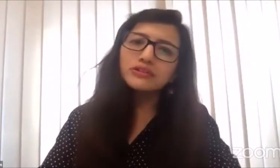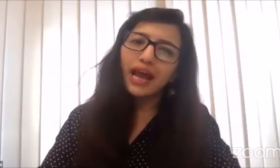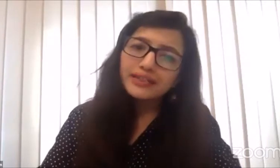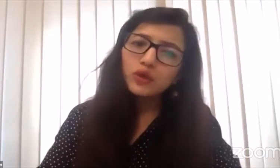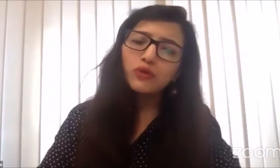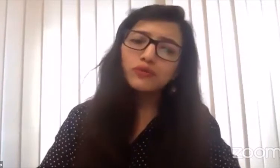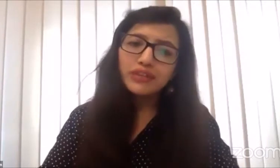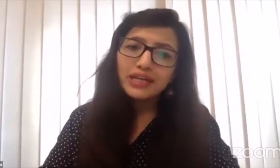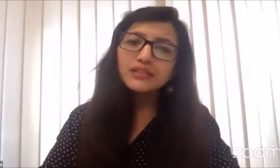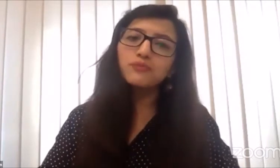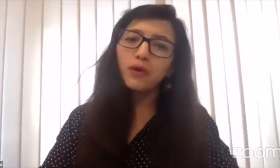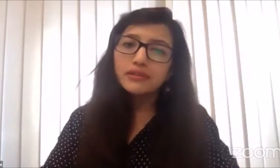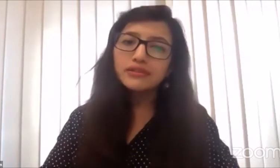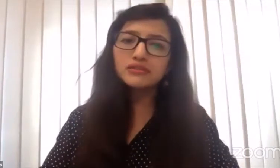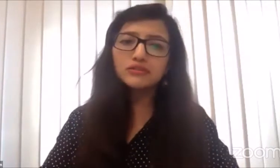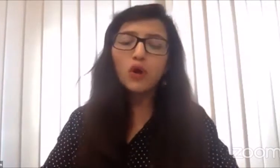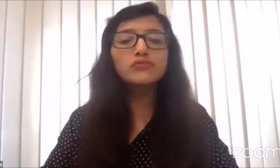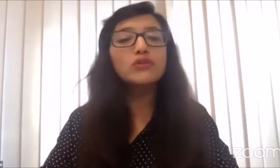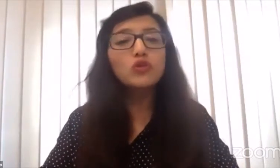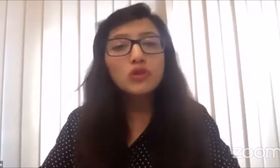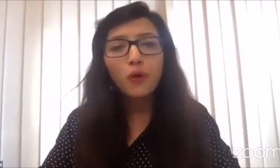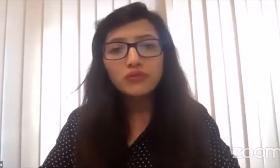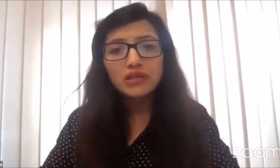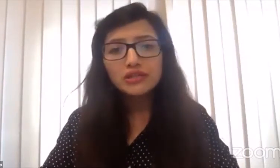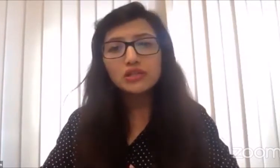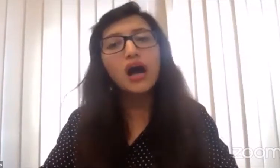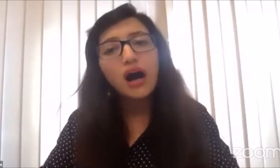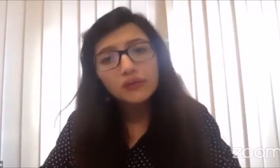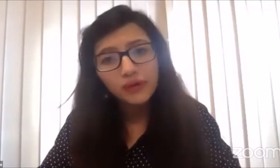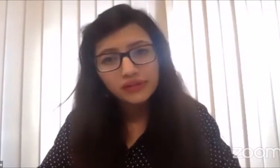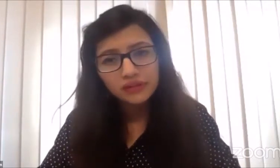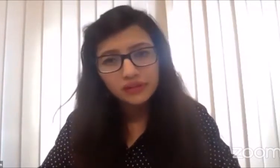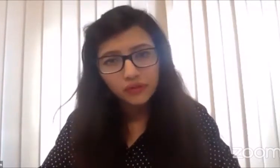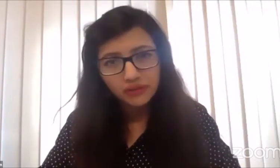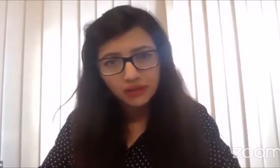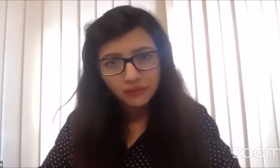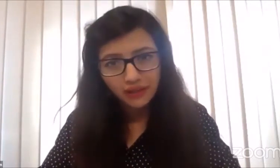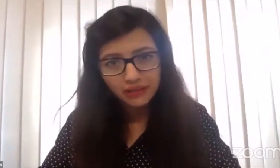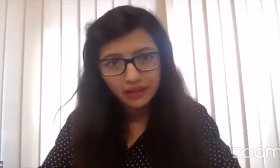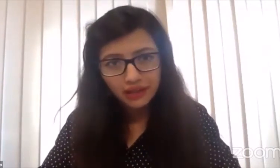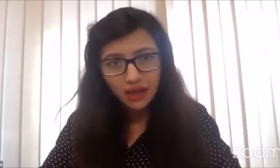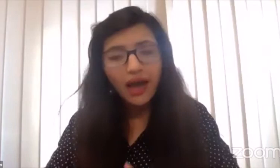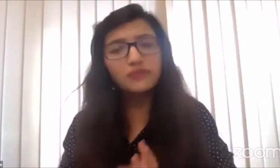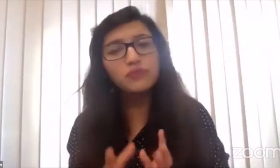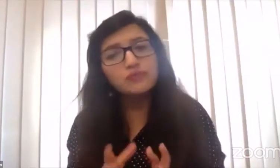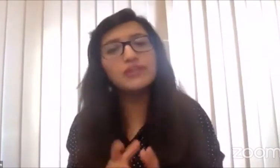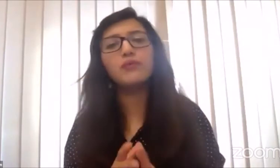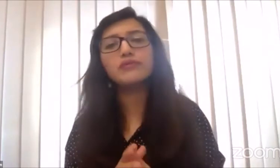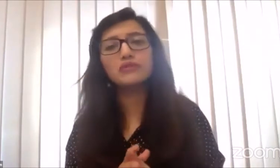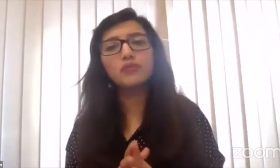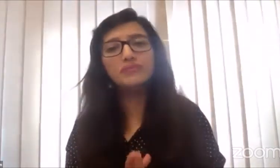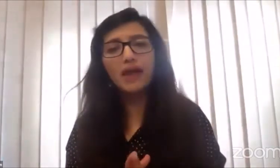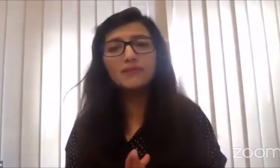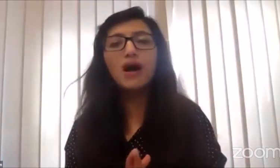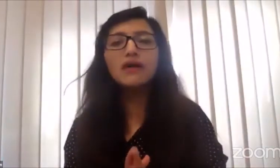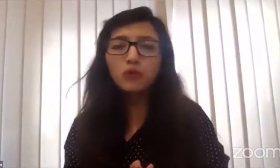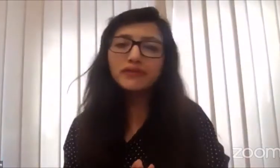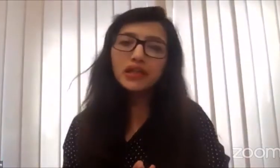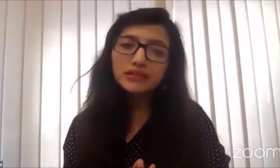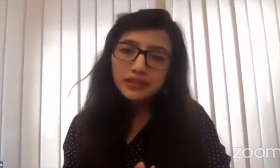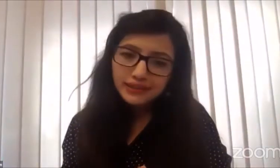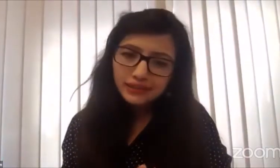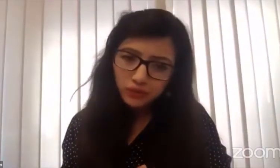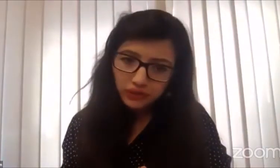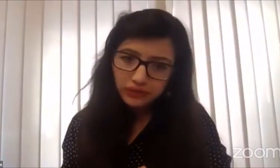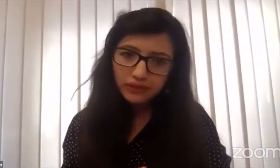know 10 to 15% of the total population are persons with disability, and 50% of them are women